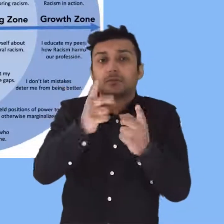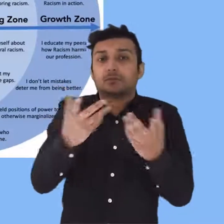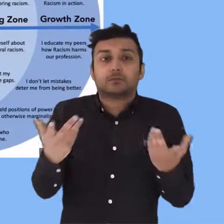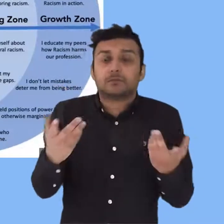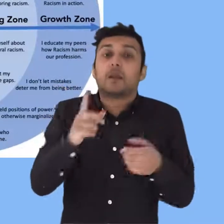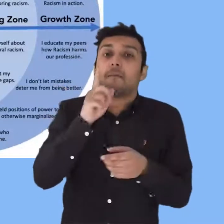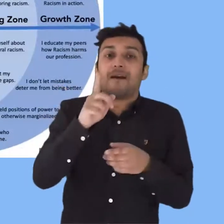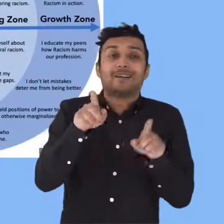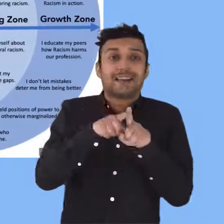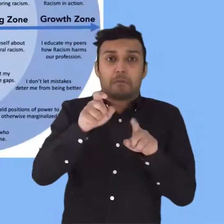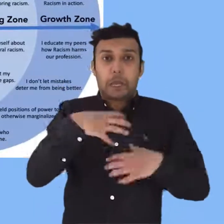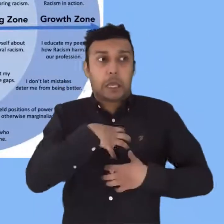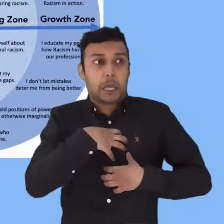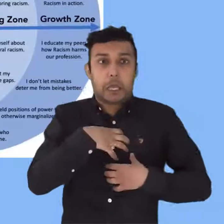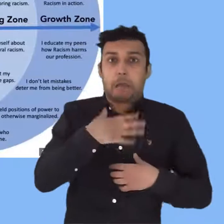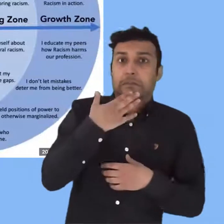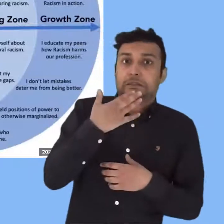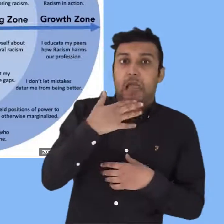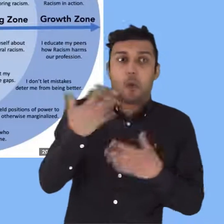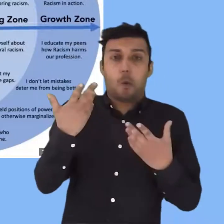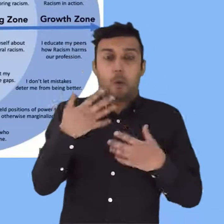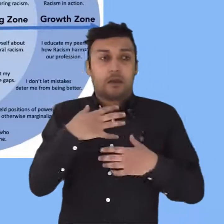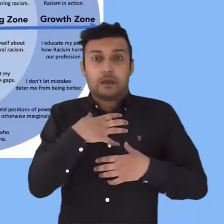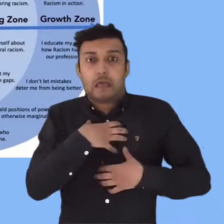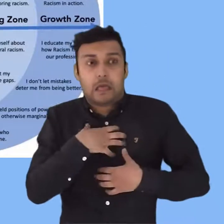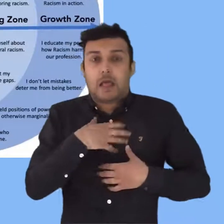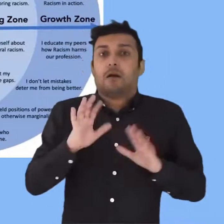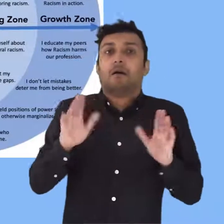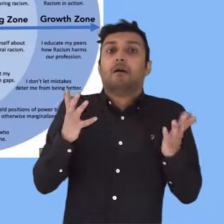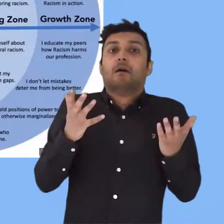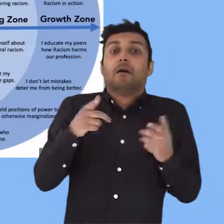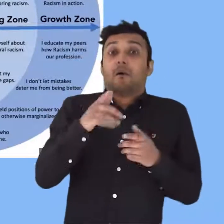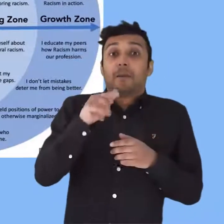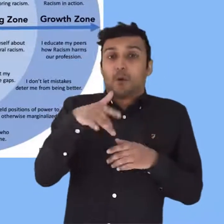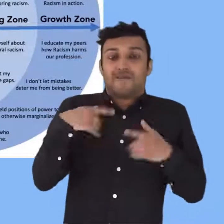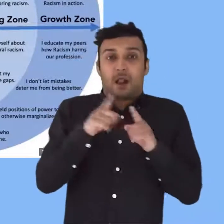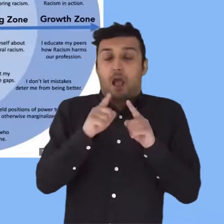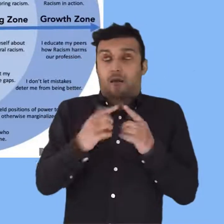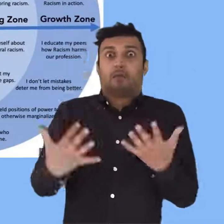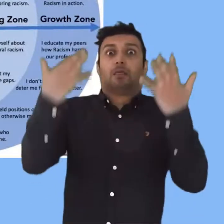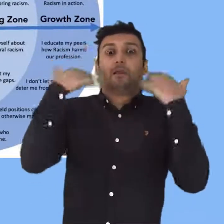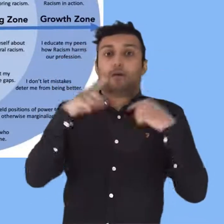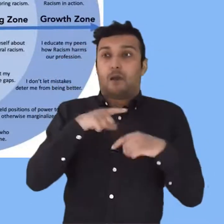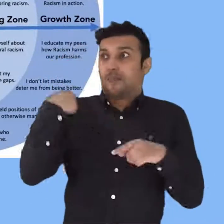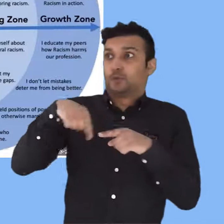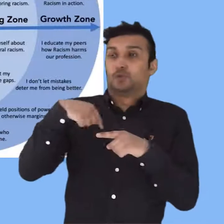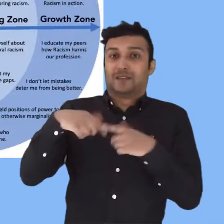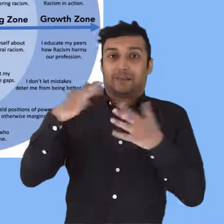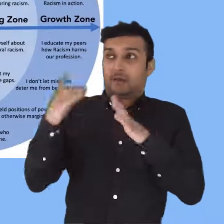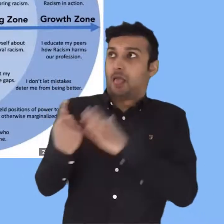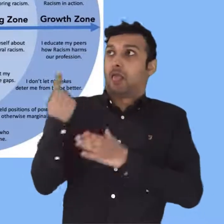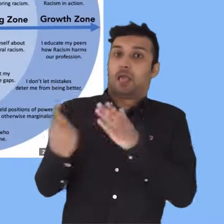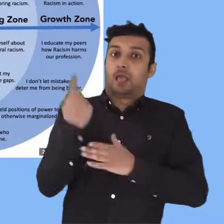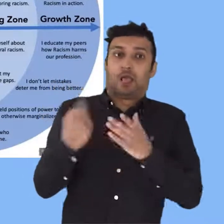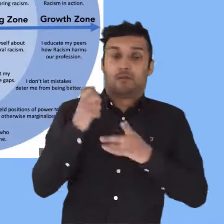the fear of imperfection and of making mistakes and maybe even the overwhelm of, there's being so many things to have to consider